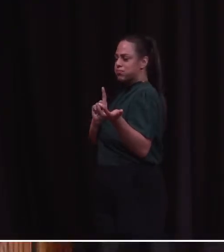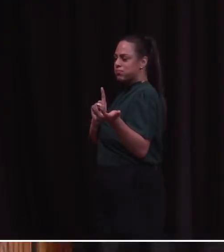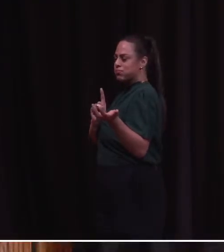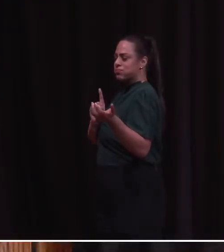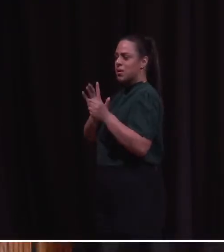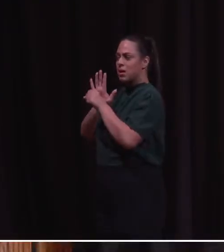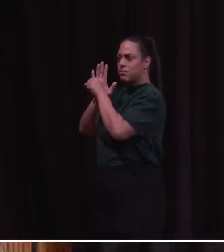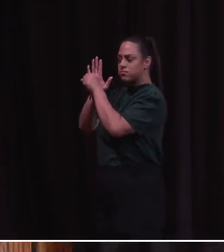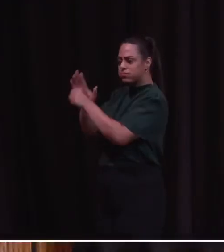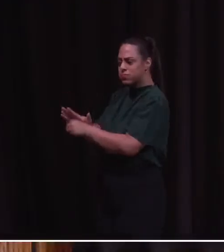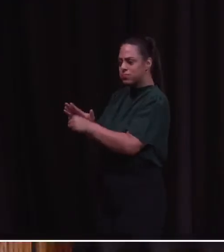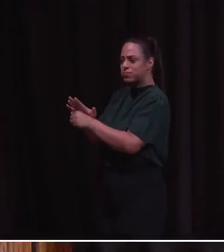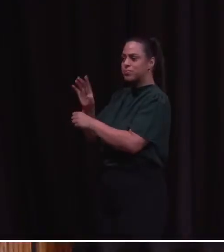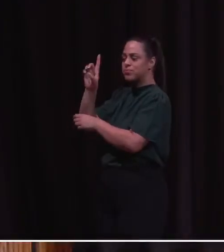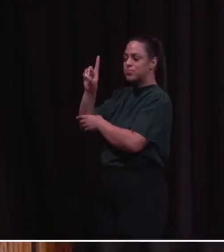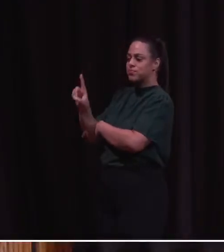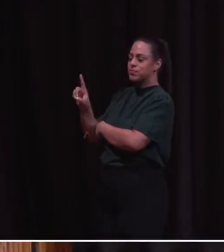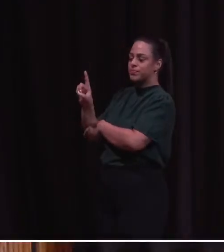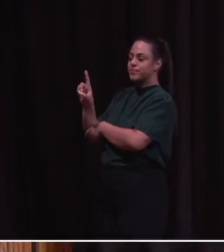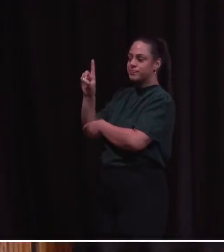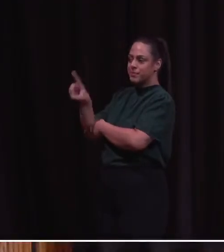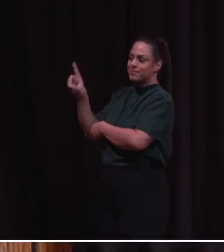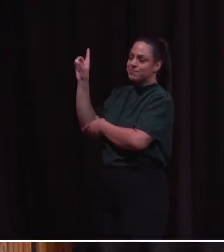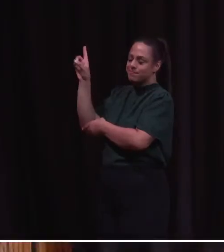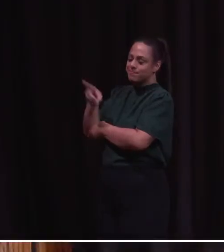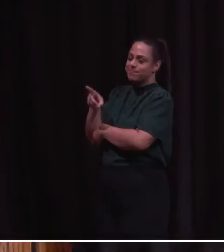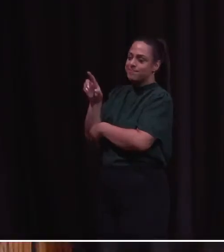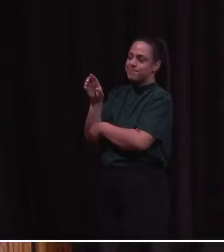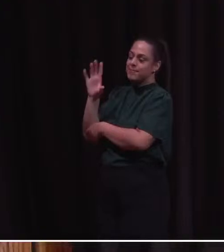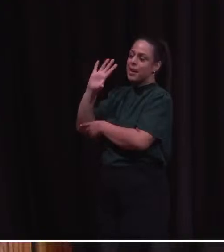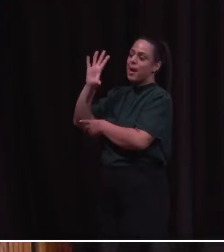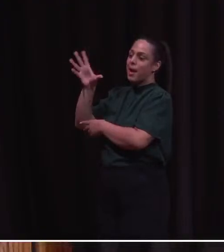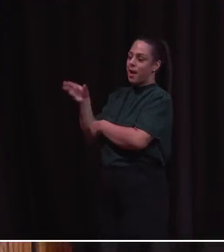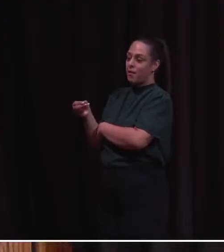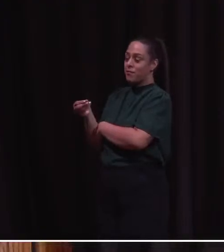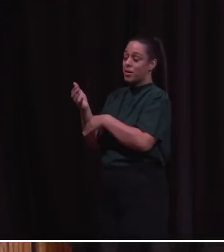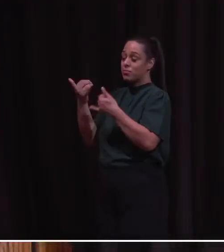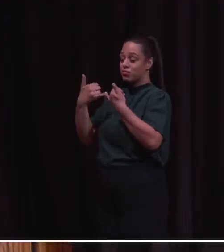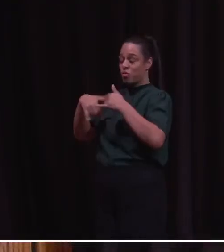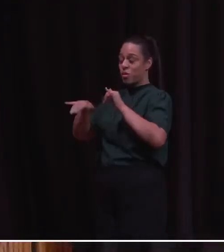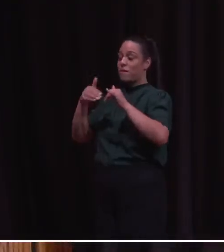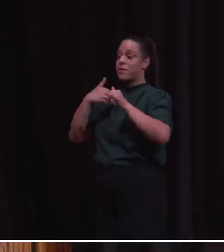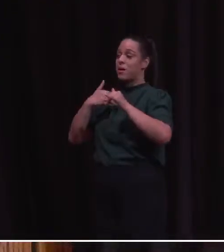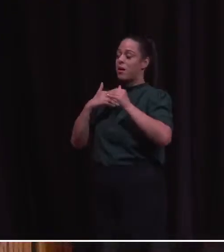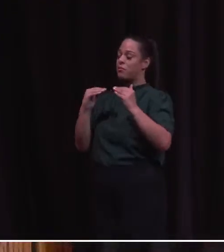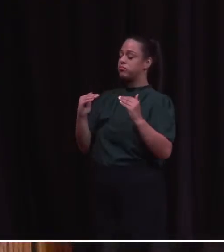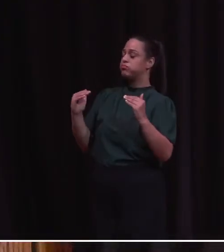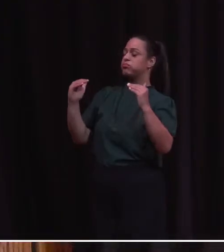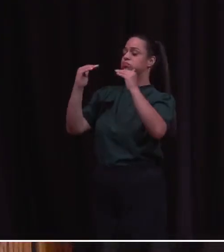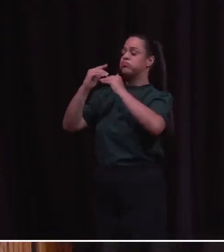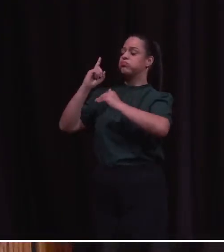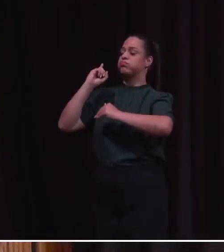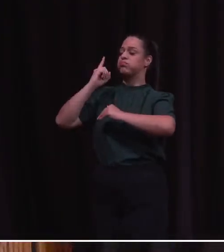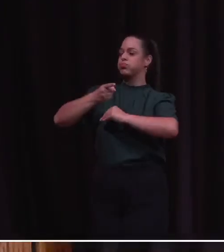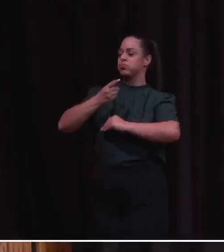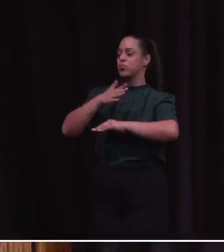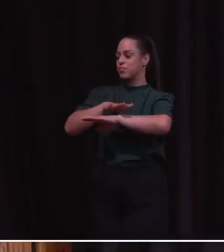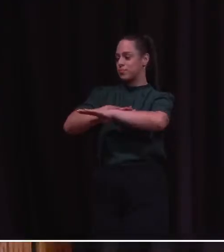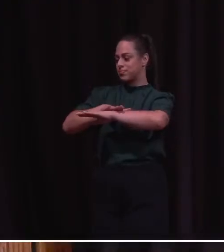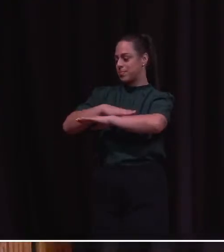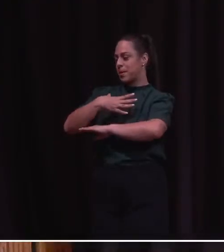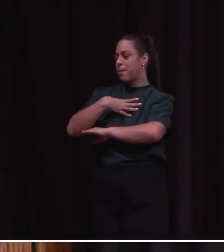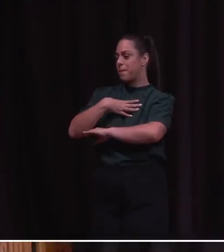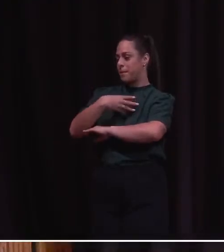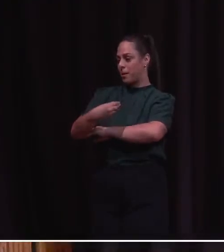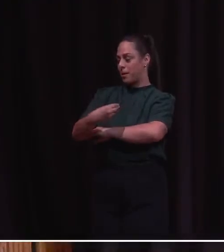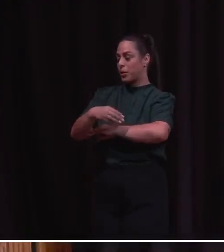white supremacist world in which racism is deepening. Anti-African, racist, sexist conduct and practices have been